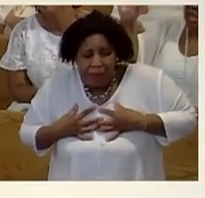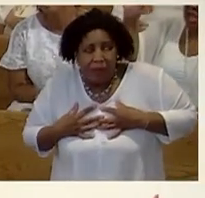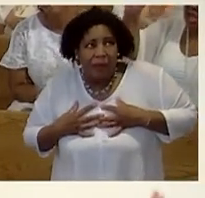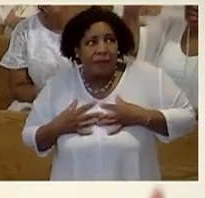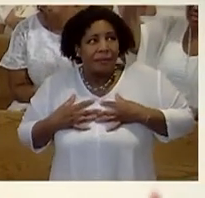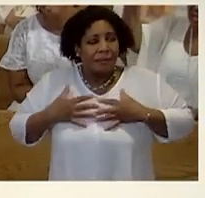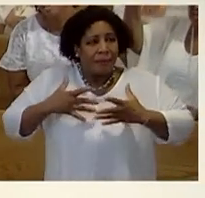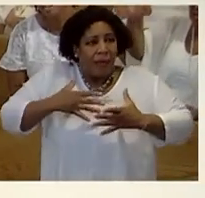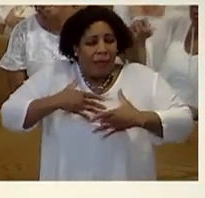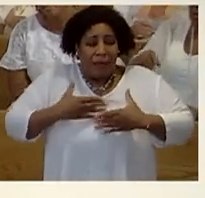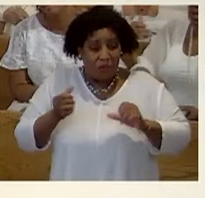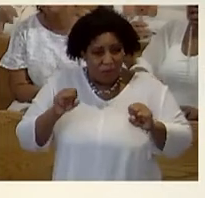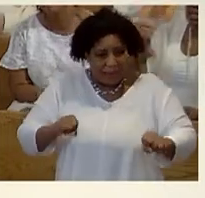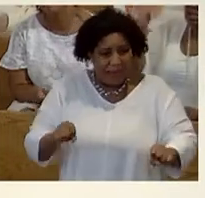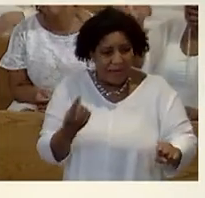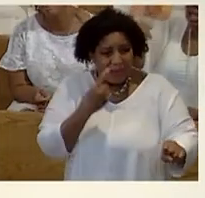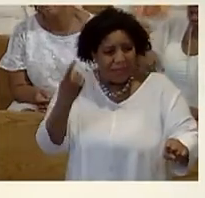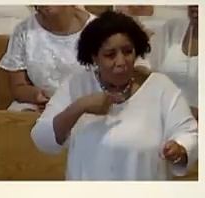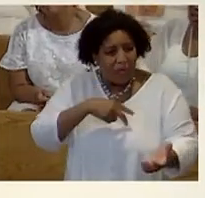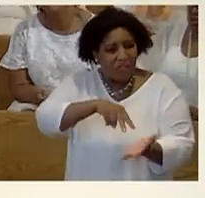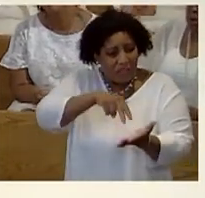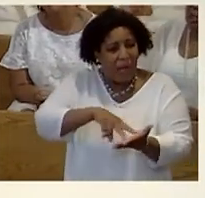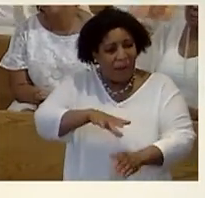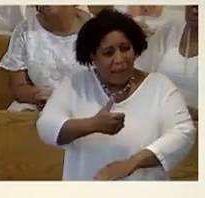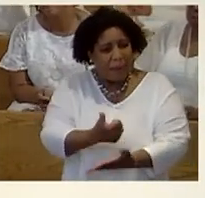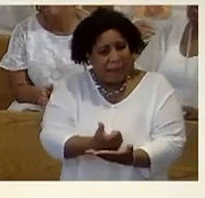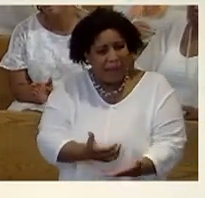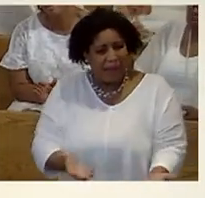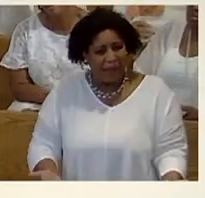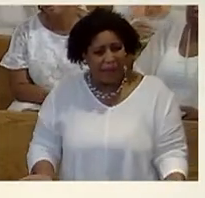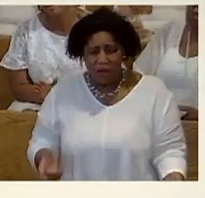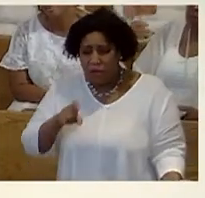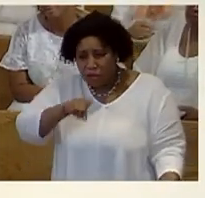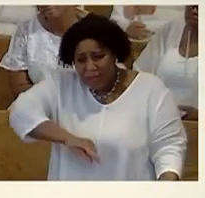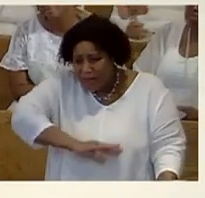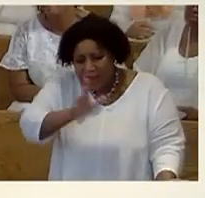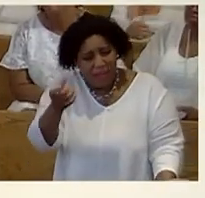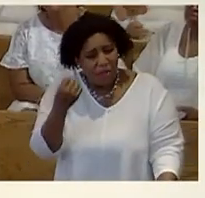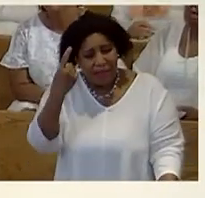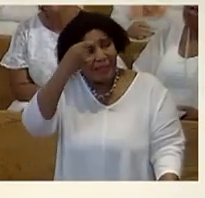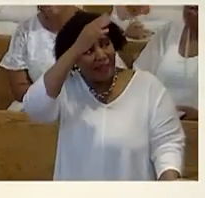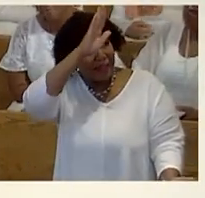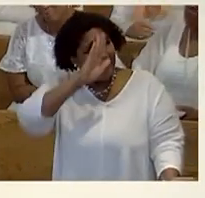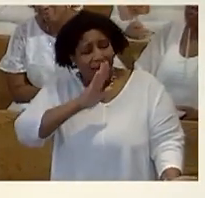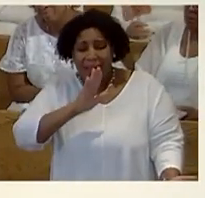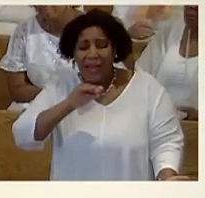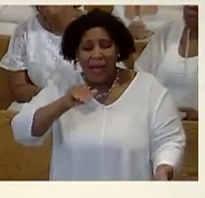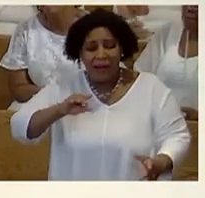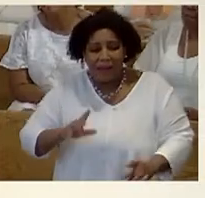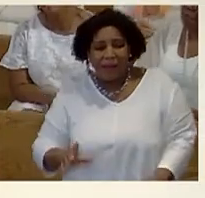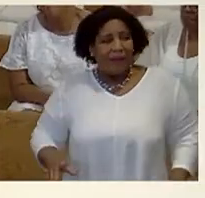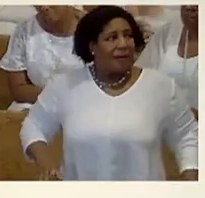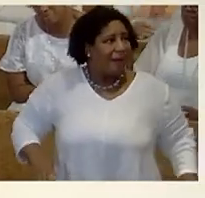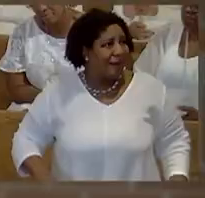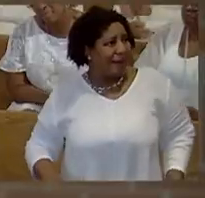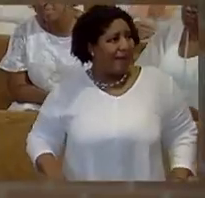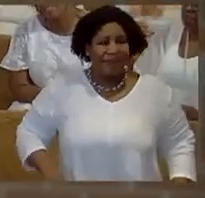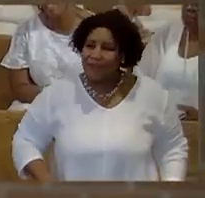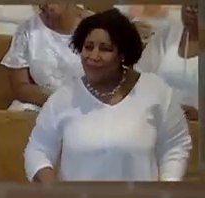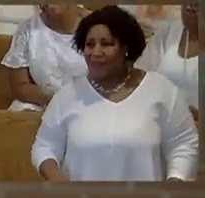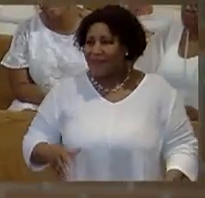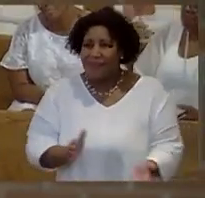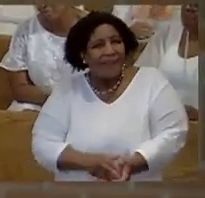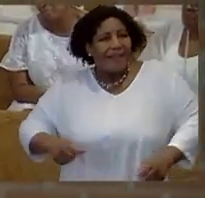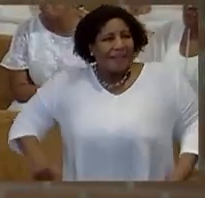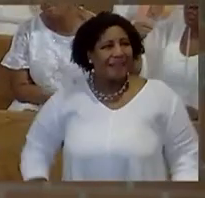back. Come on, somebody out there shout amen, because you need to understand God will give you a springboard in life and you